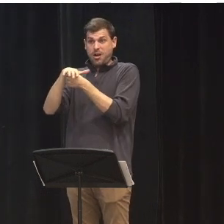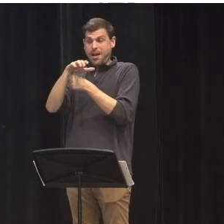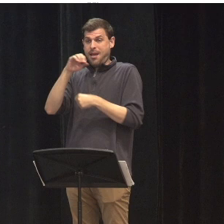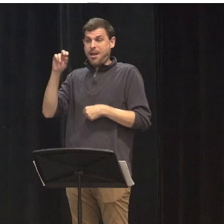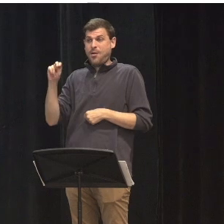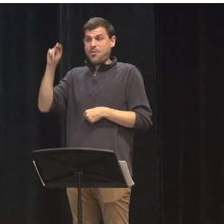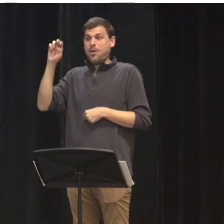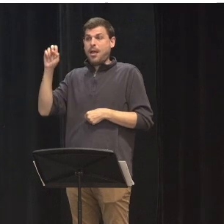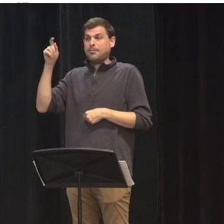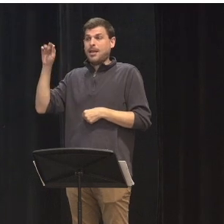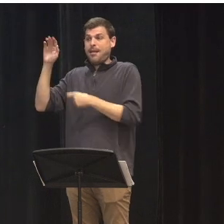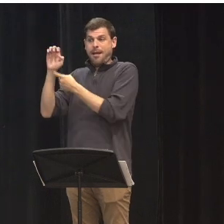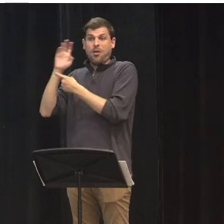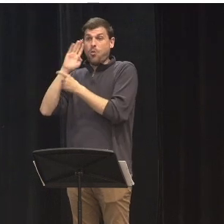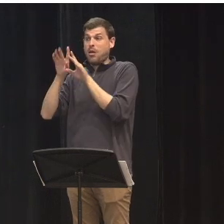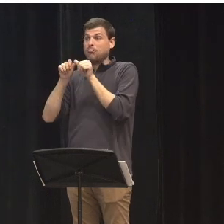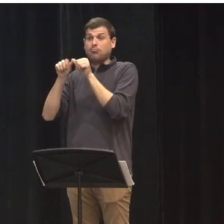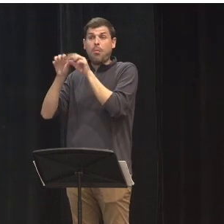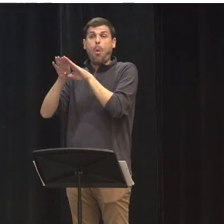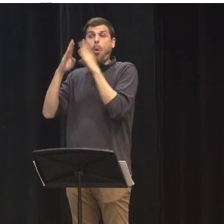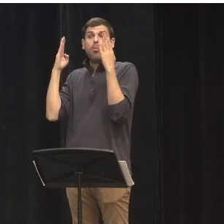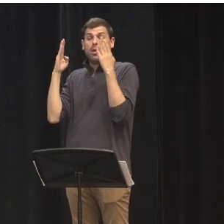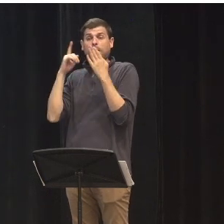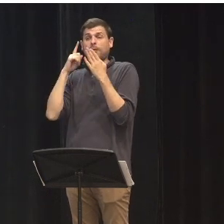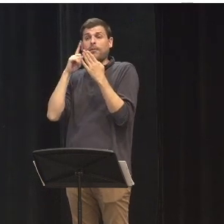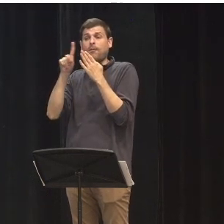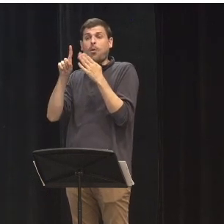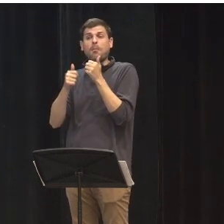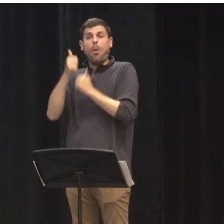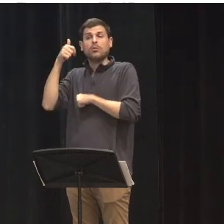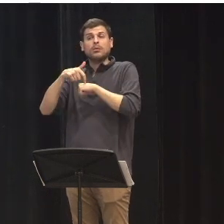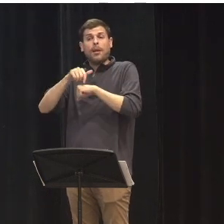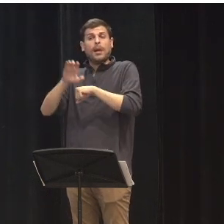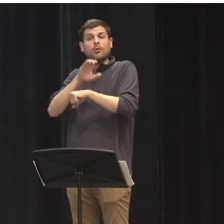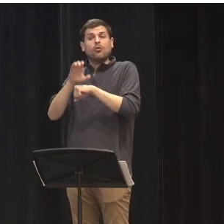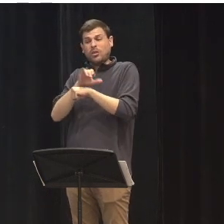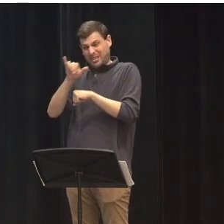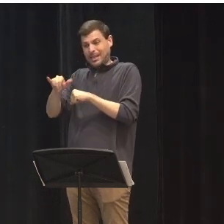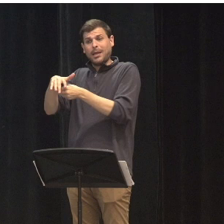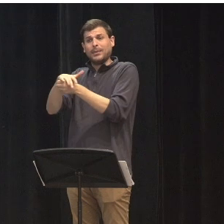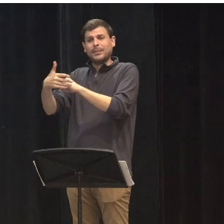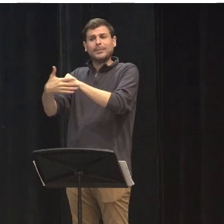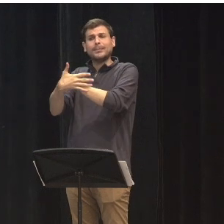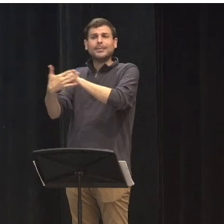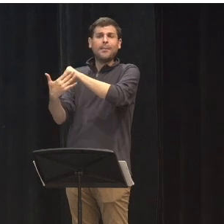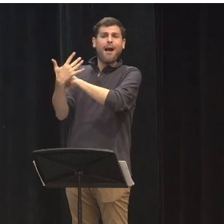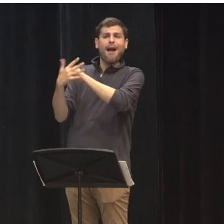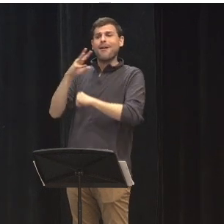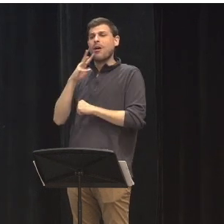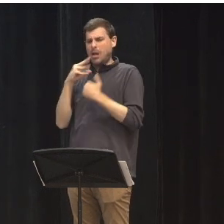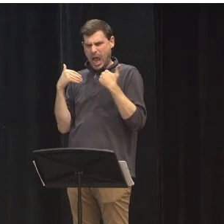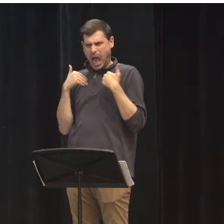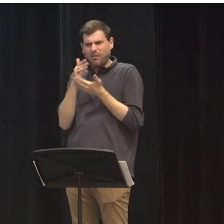North Lawn is proposed to remain open through the course of construction. So there will be a waterfront open space available through